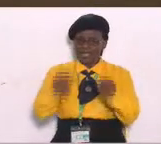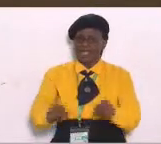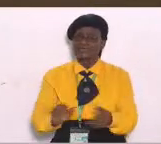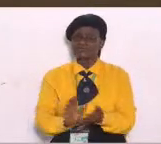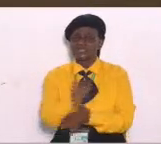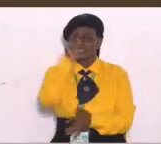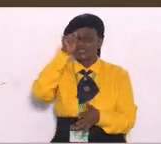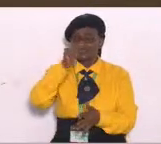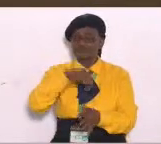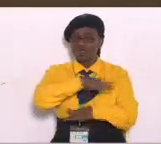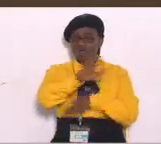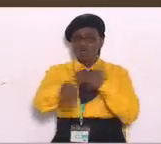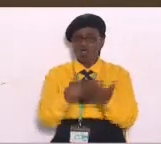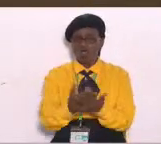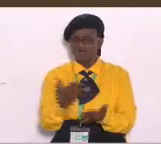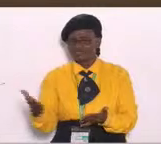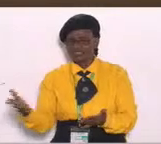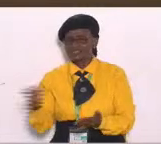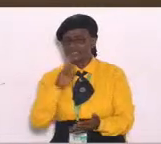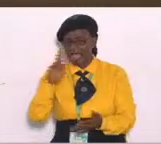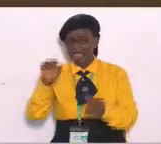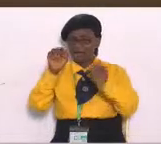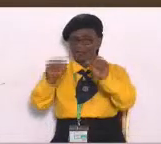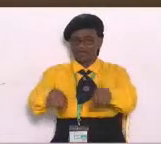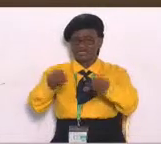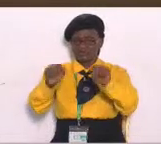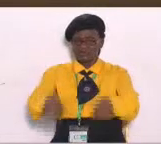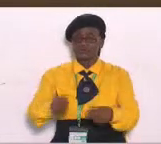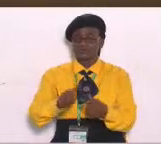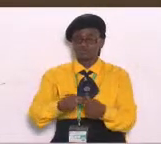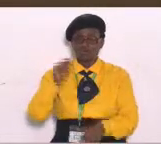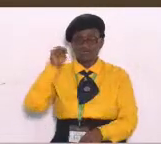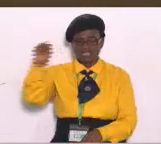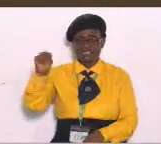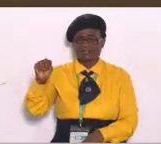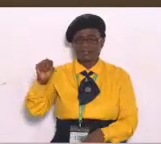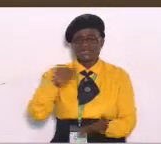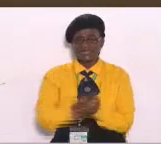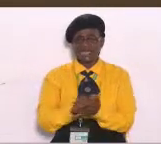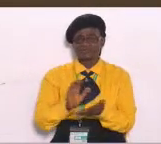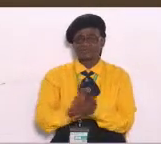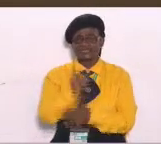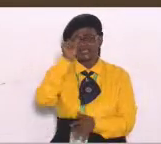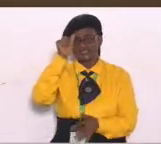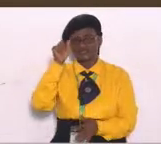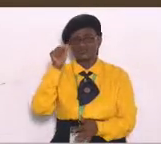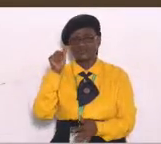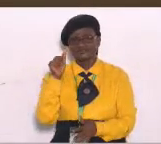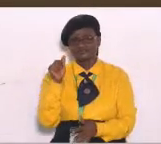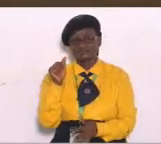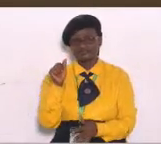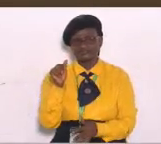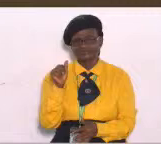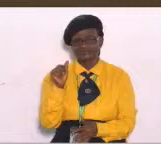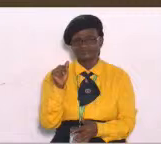all things are possible to him that believes.